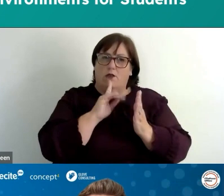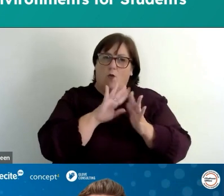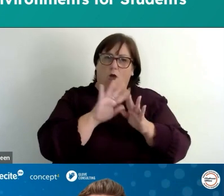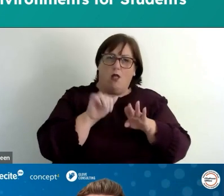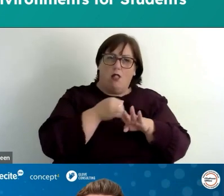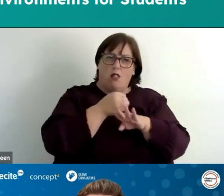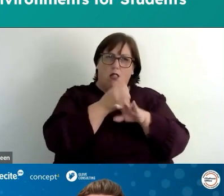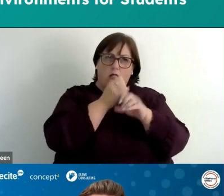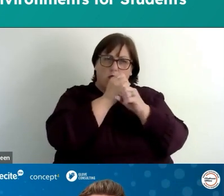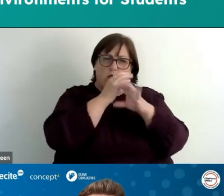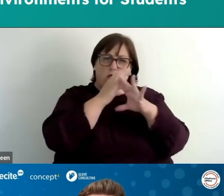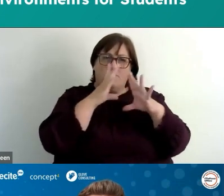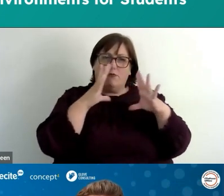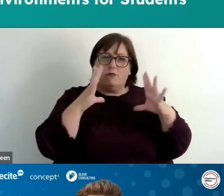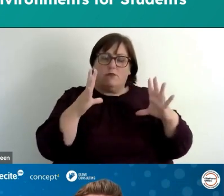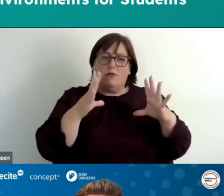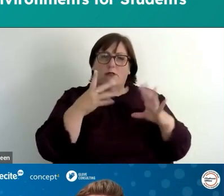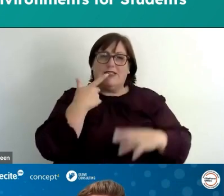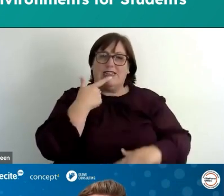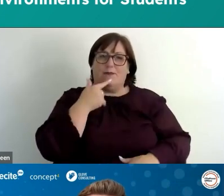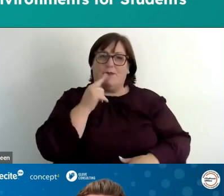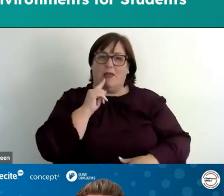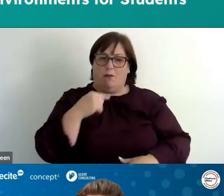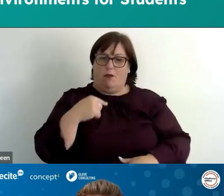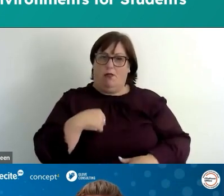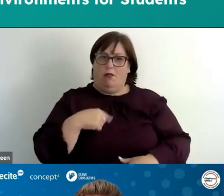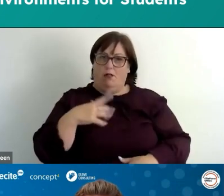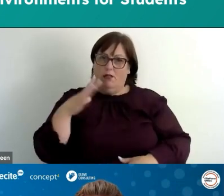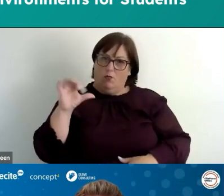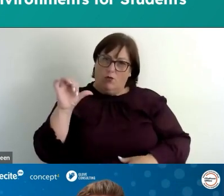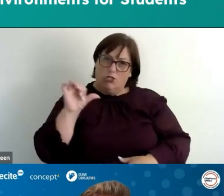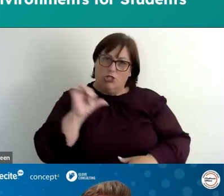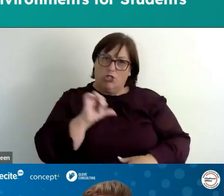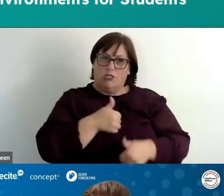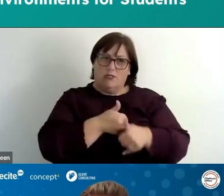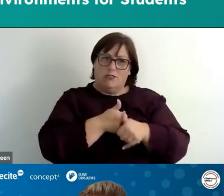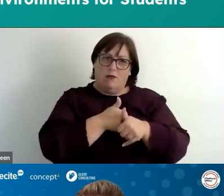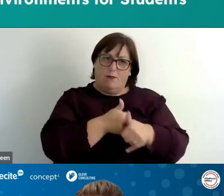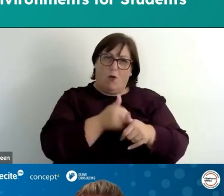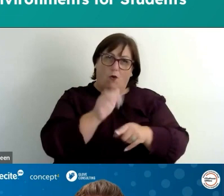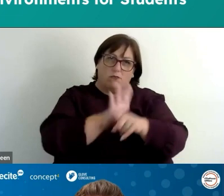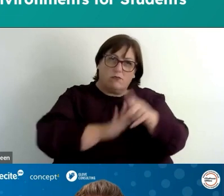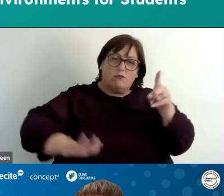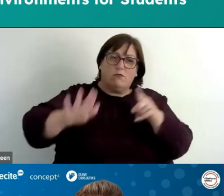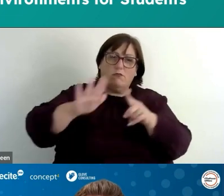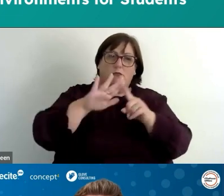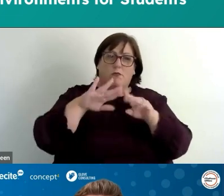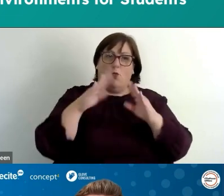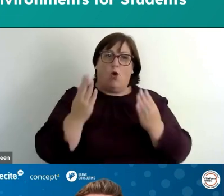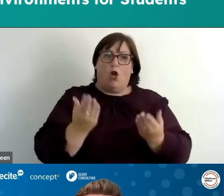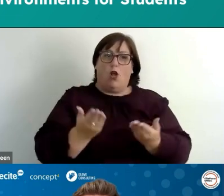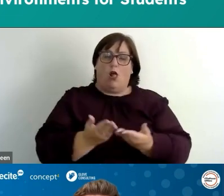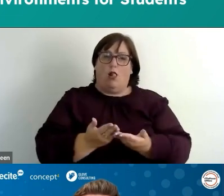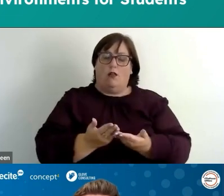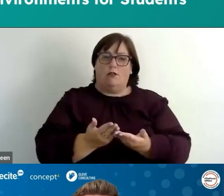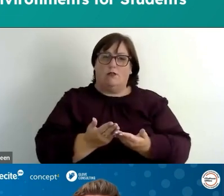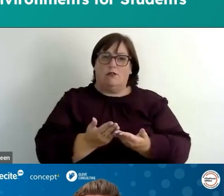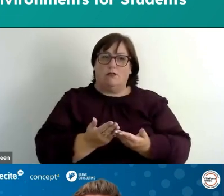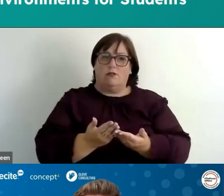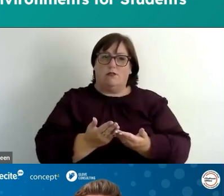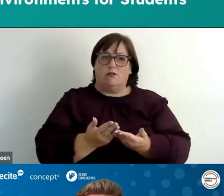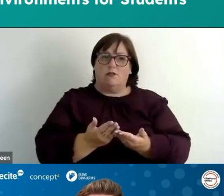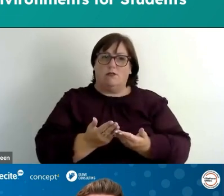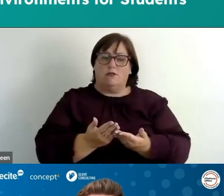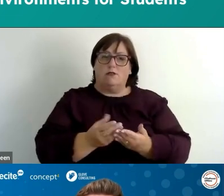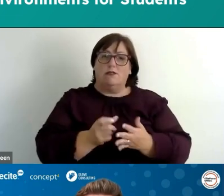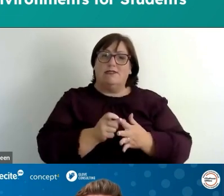with the people that we need to support around the world. I won't read everything out here, but it goes beyond just people with